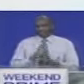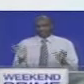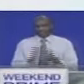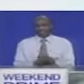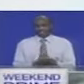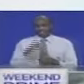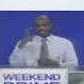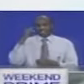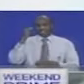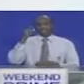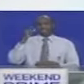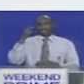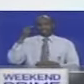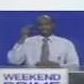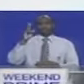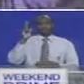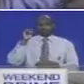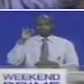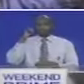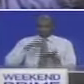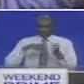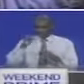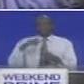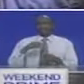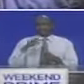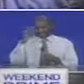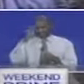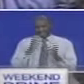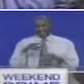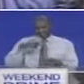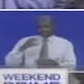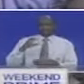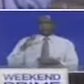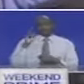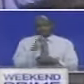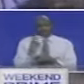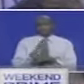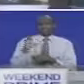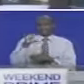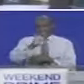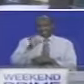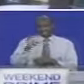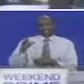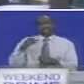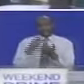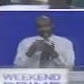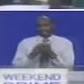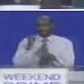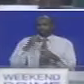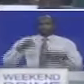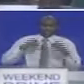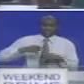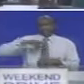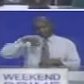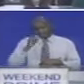Kithure criticized the governors for using county money on personal emoluments and hospitality, saying despite intimidation